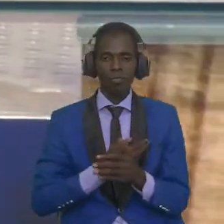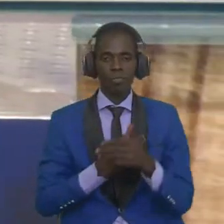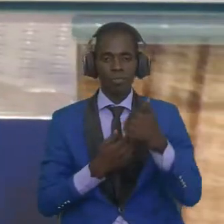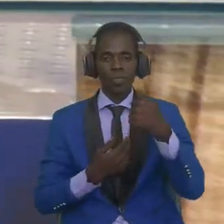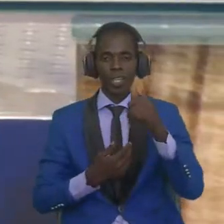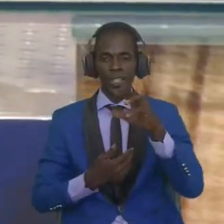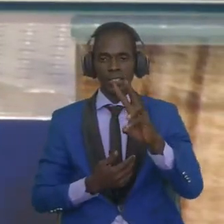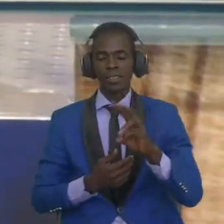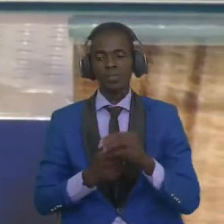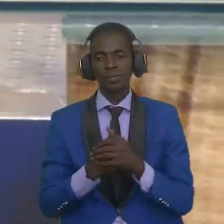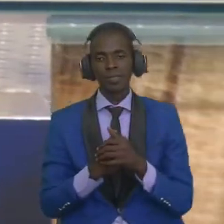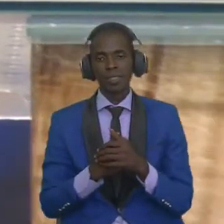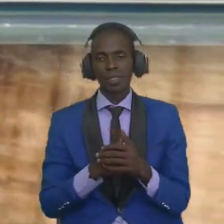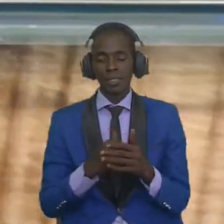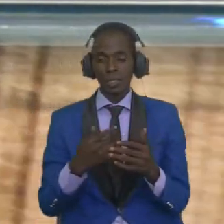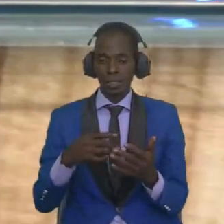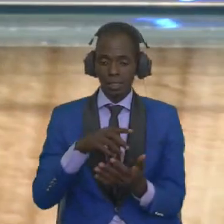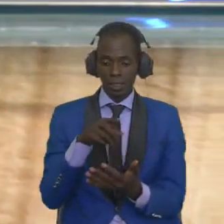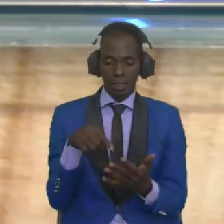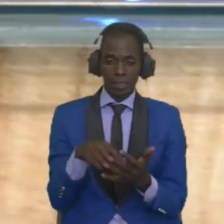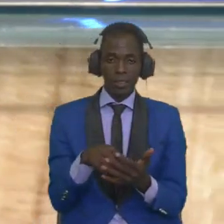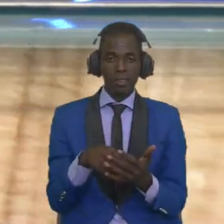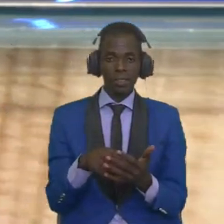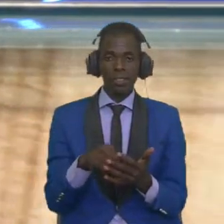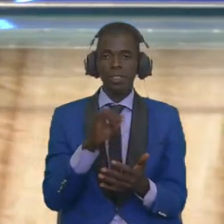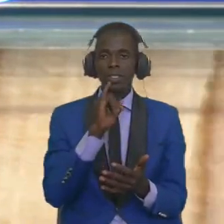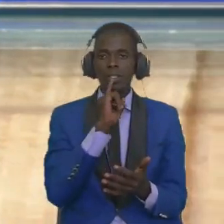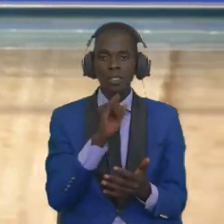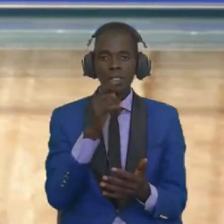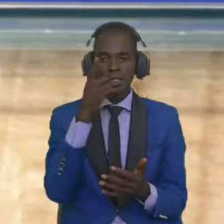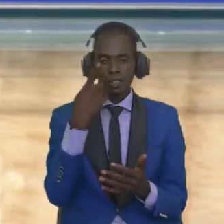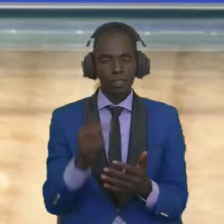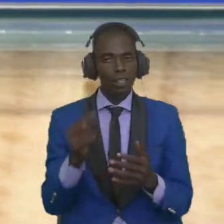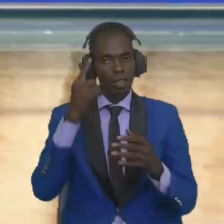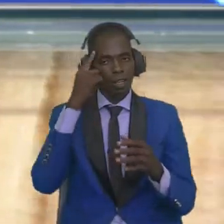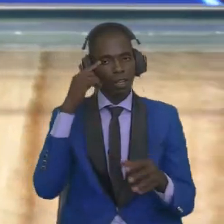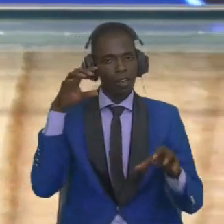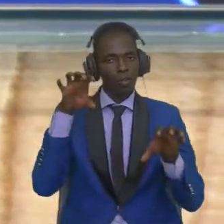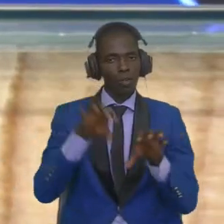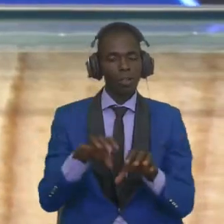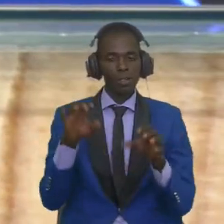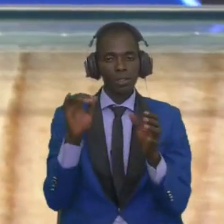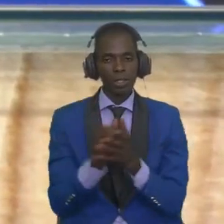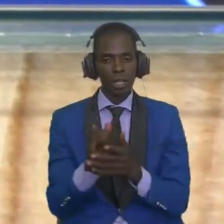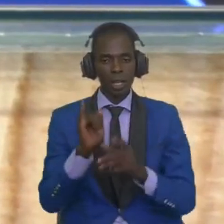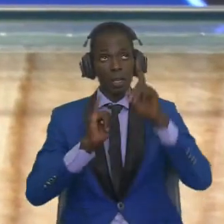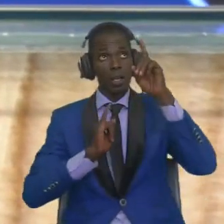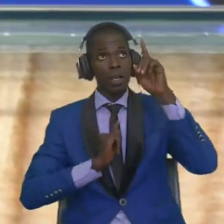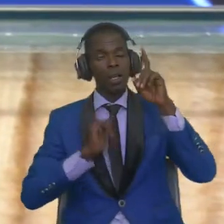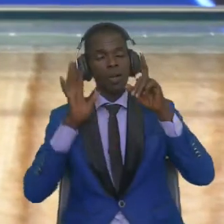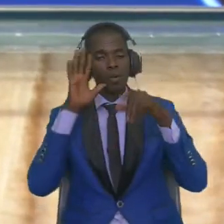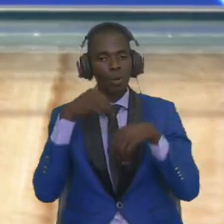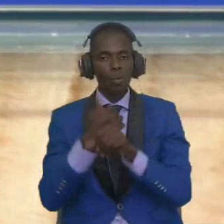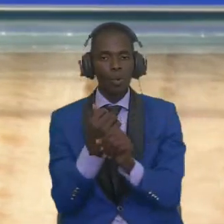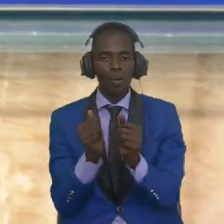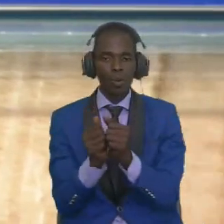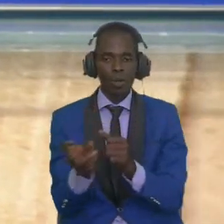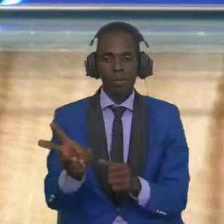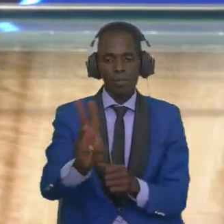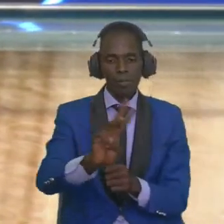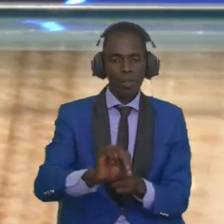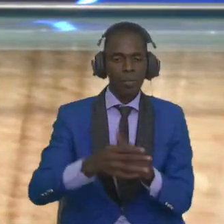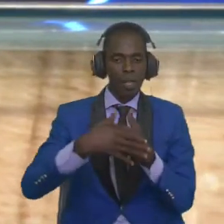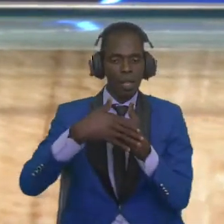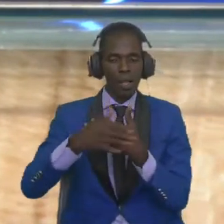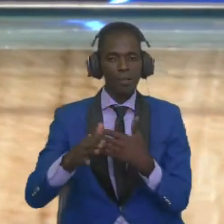16, it says this, is the covenant that I will make with them.